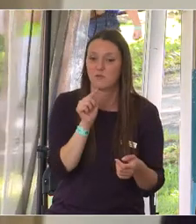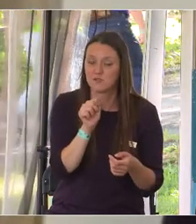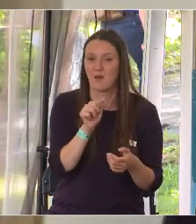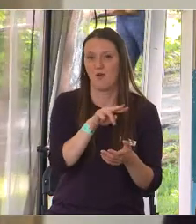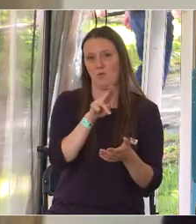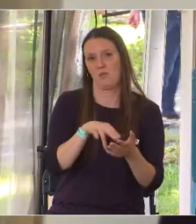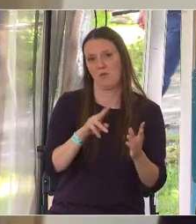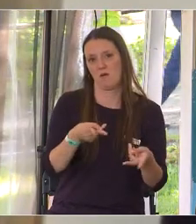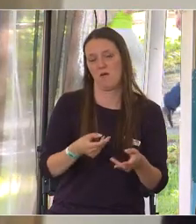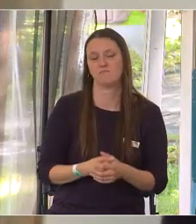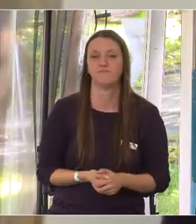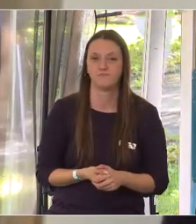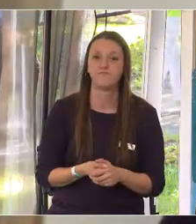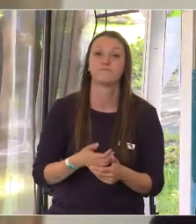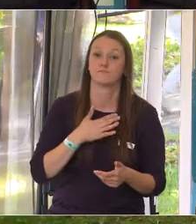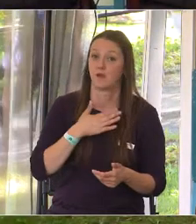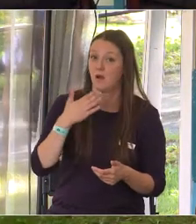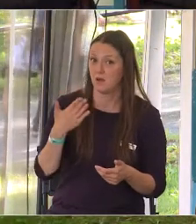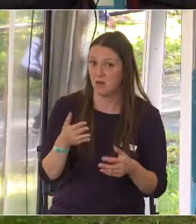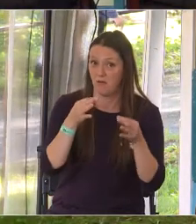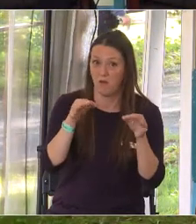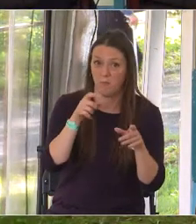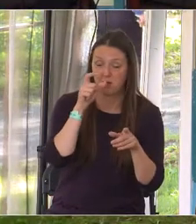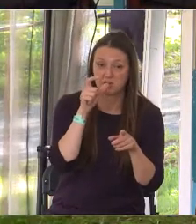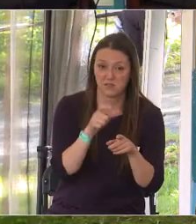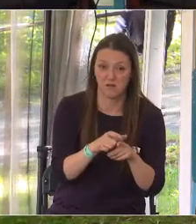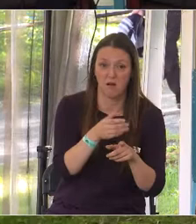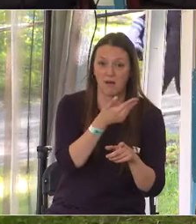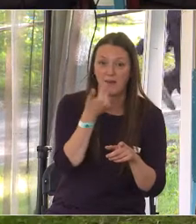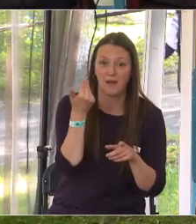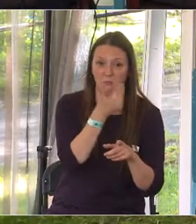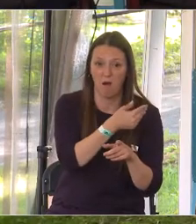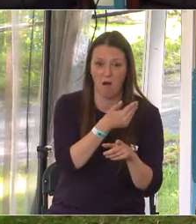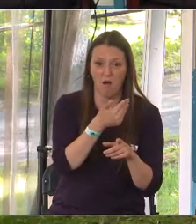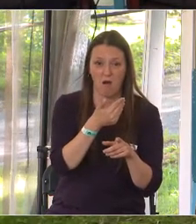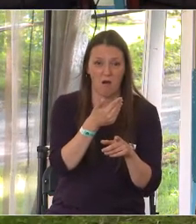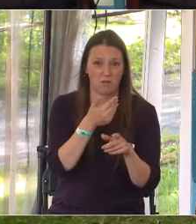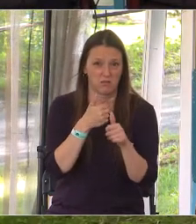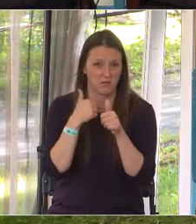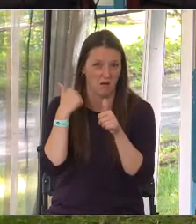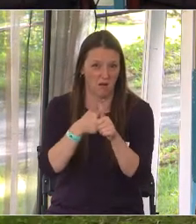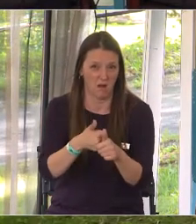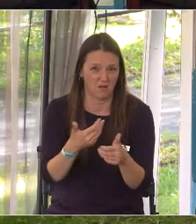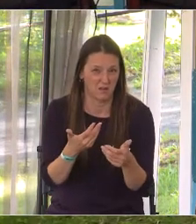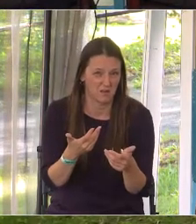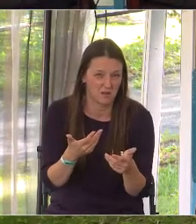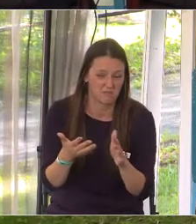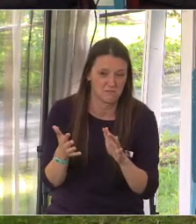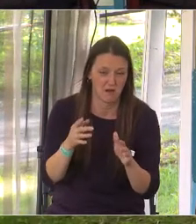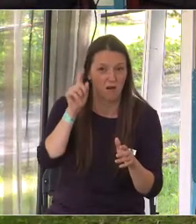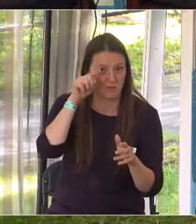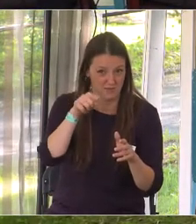right? I suppose that free speech without consequences is actually very free. And, it doesn't make it more free